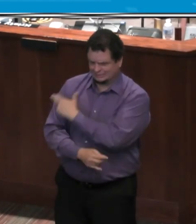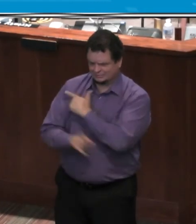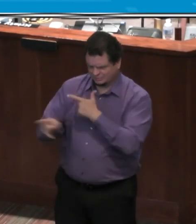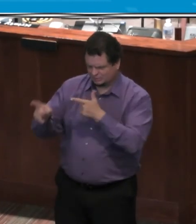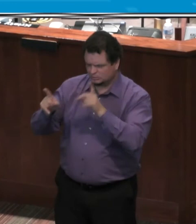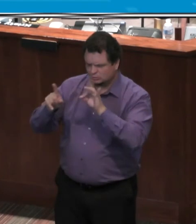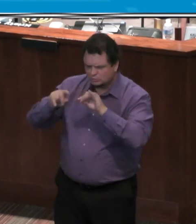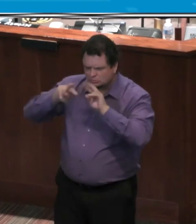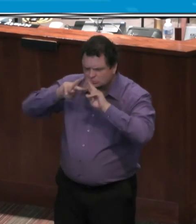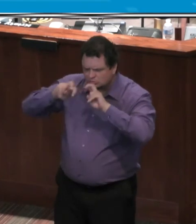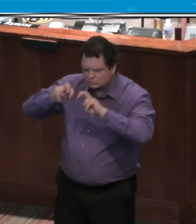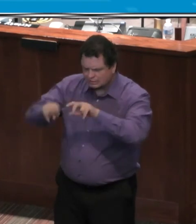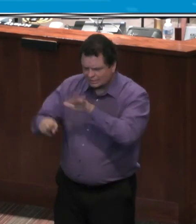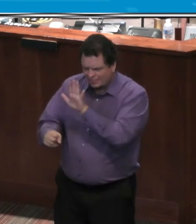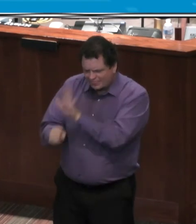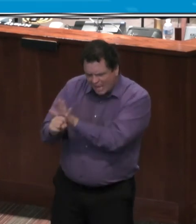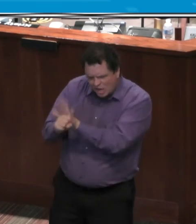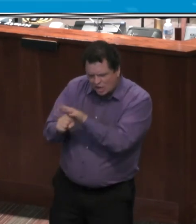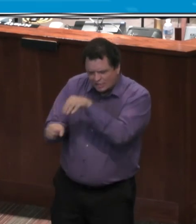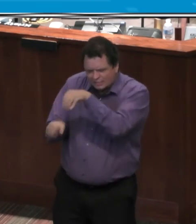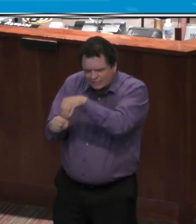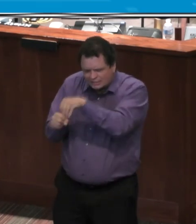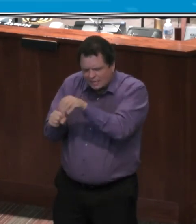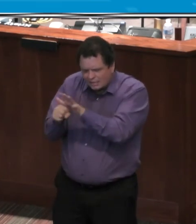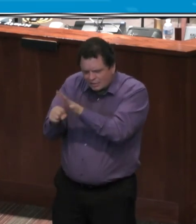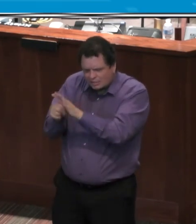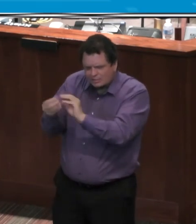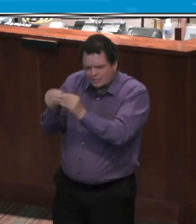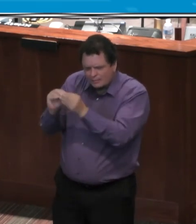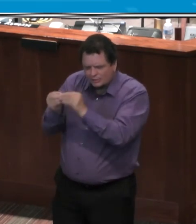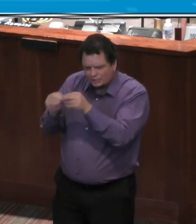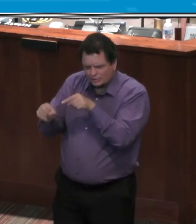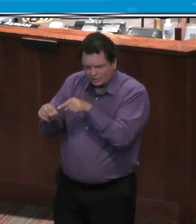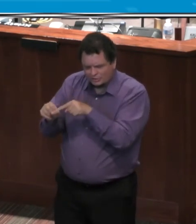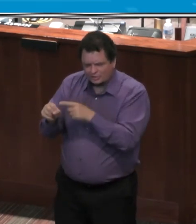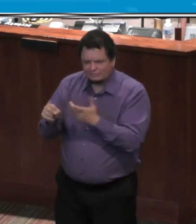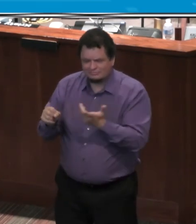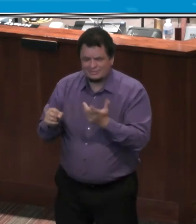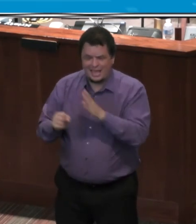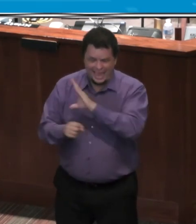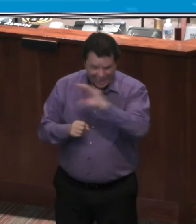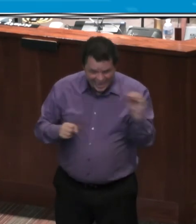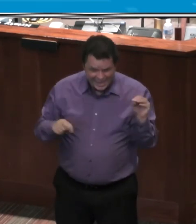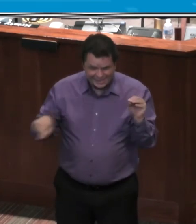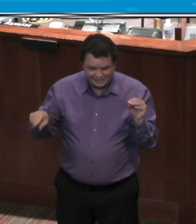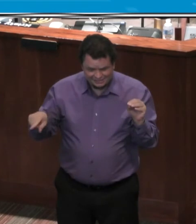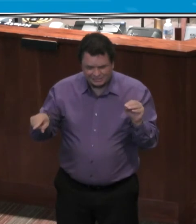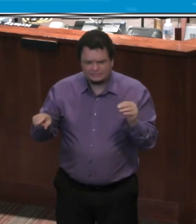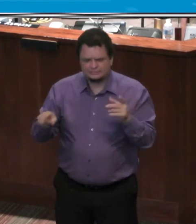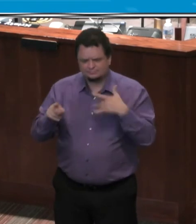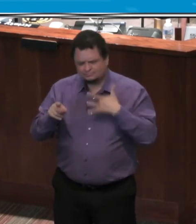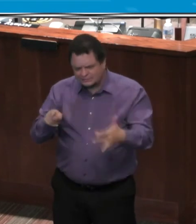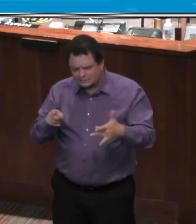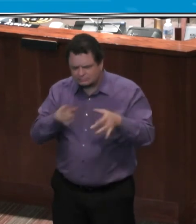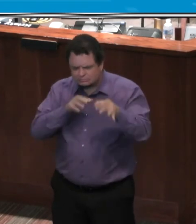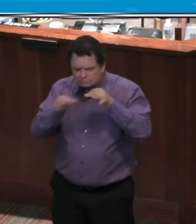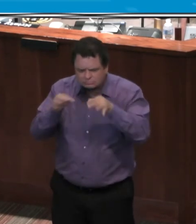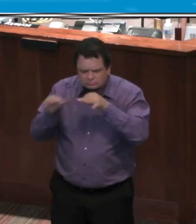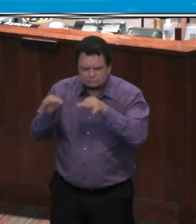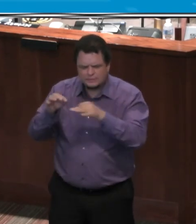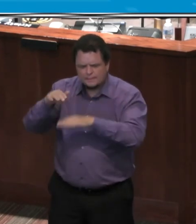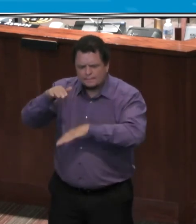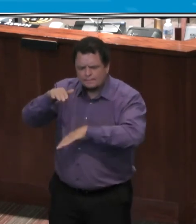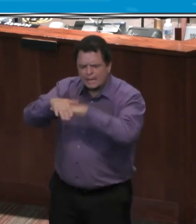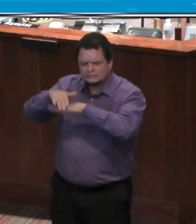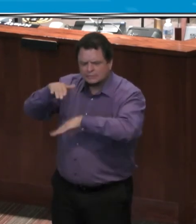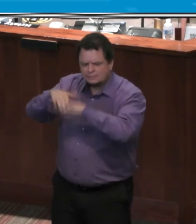the trending in those numbers, and then what is the capacity for caring for all of the health issues within